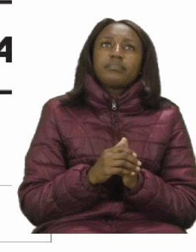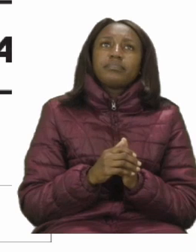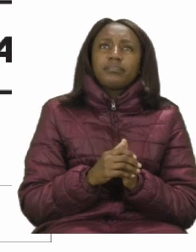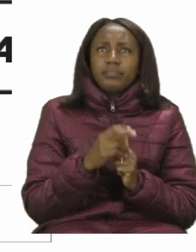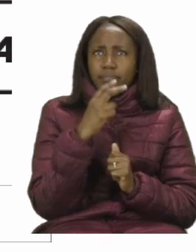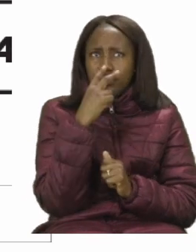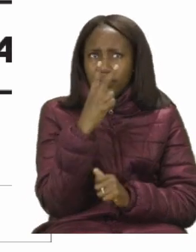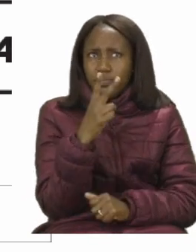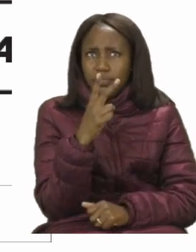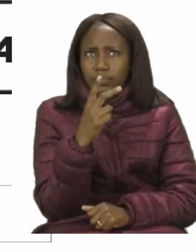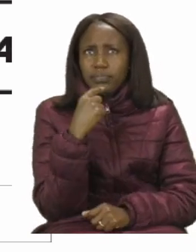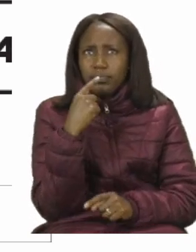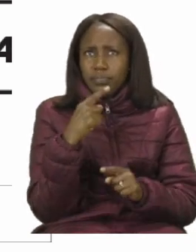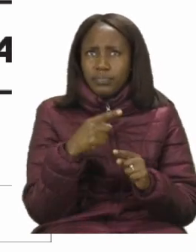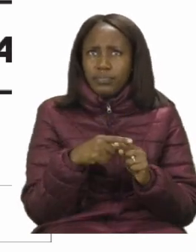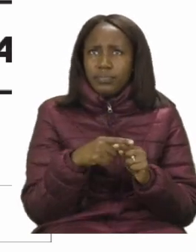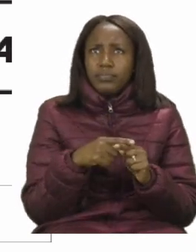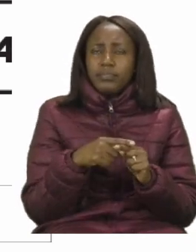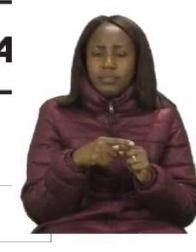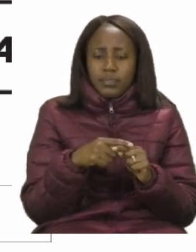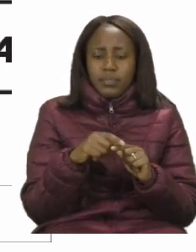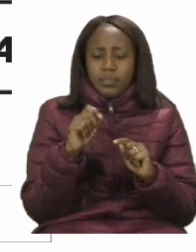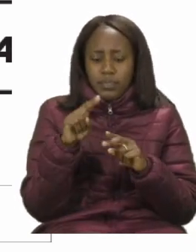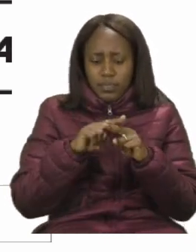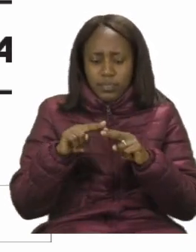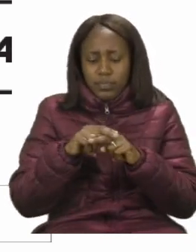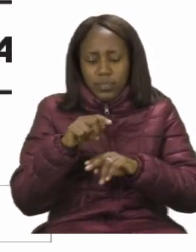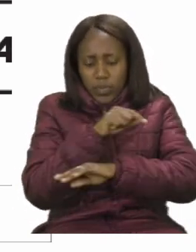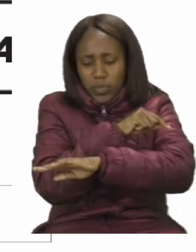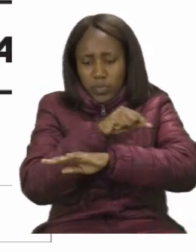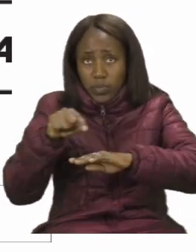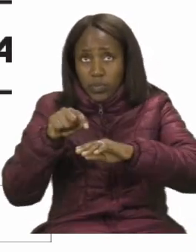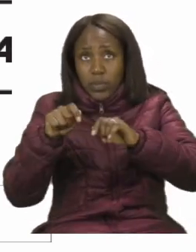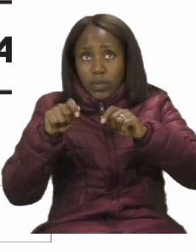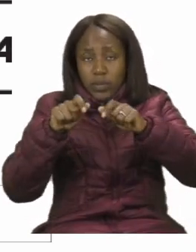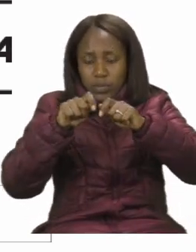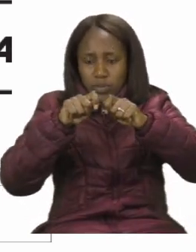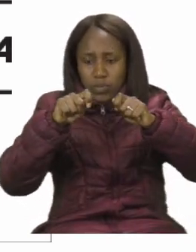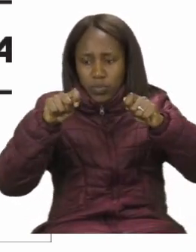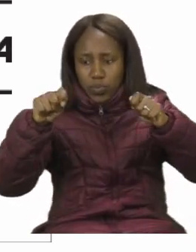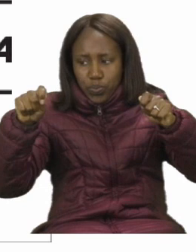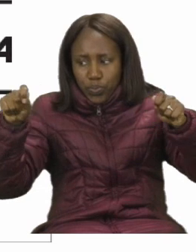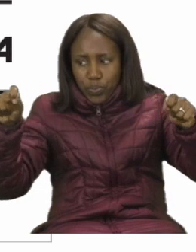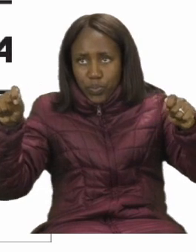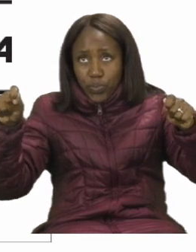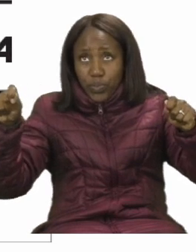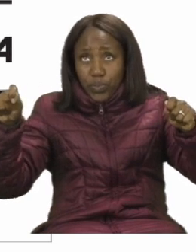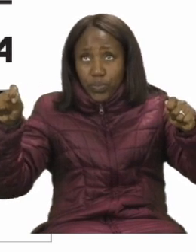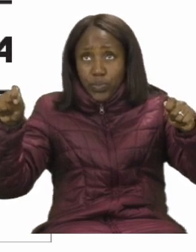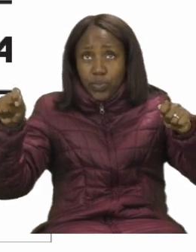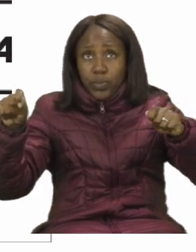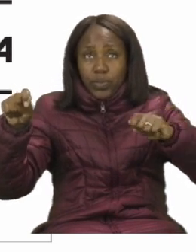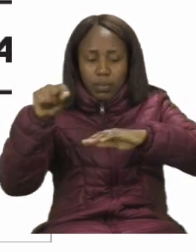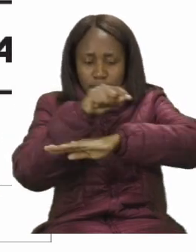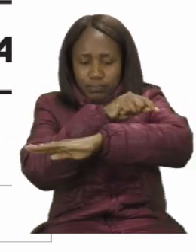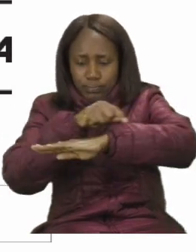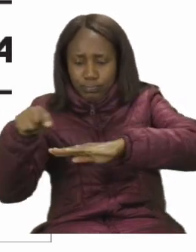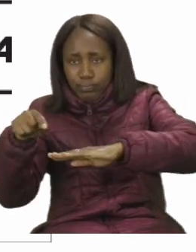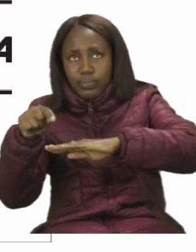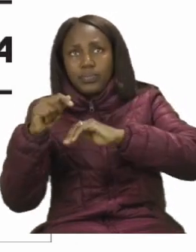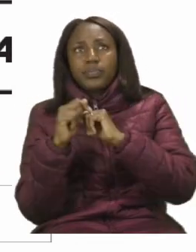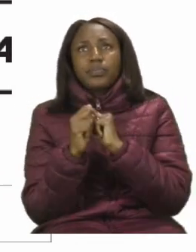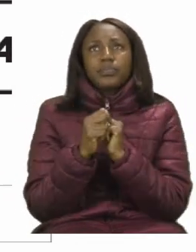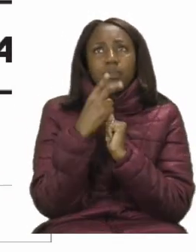there, draw a straight line in each box using the given length.